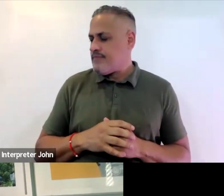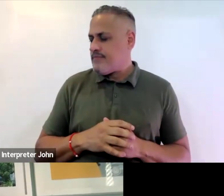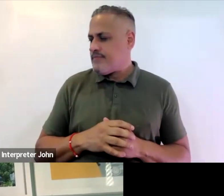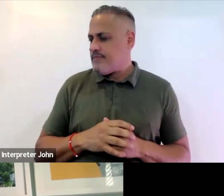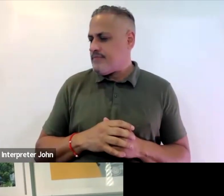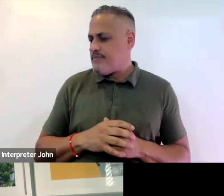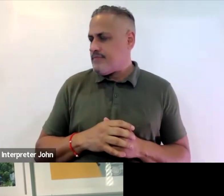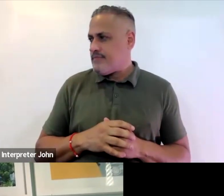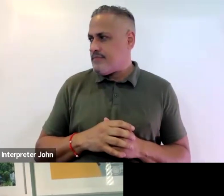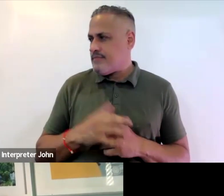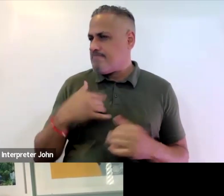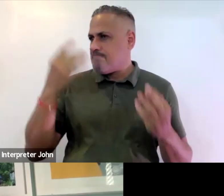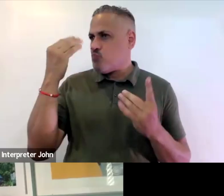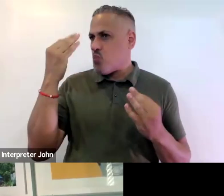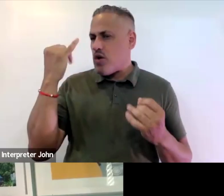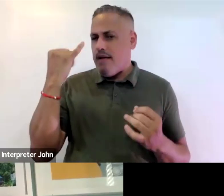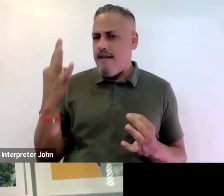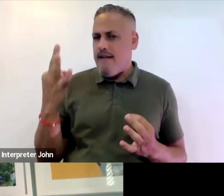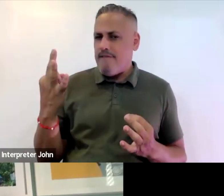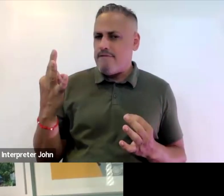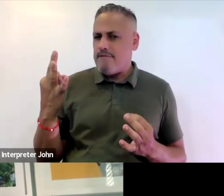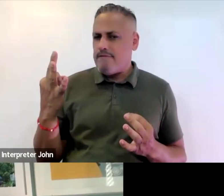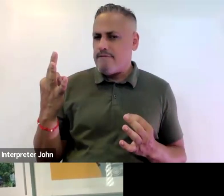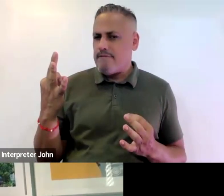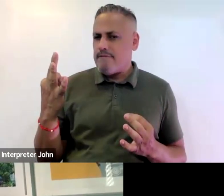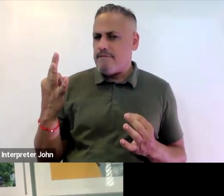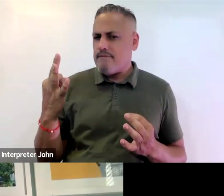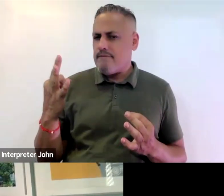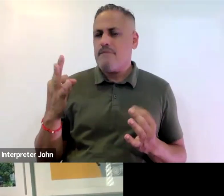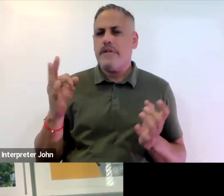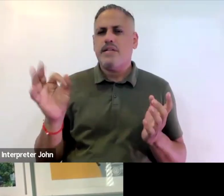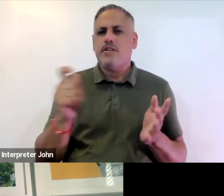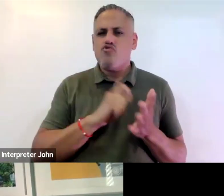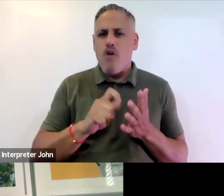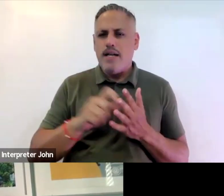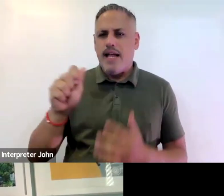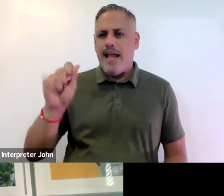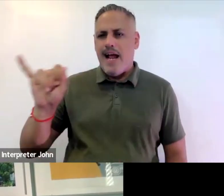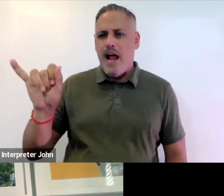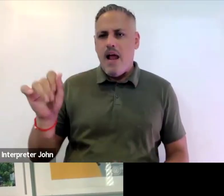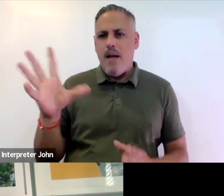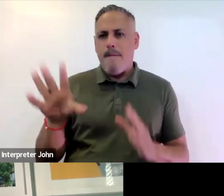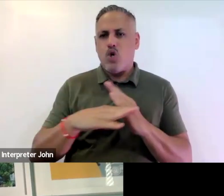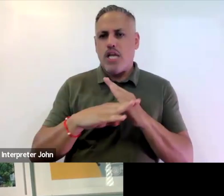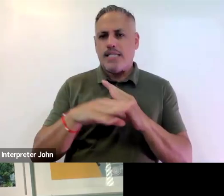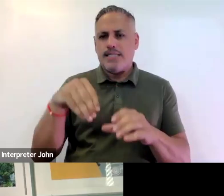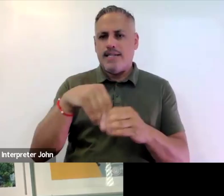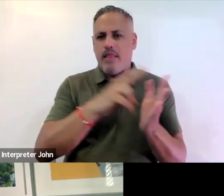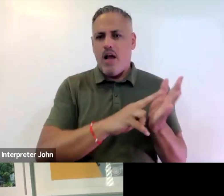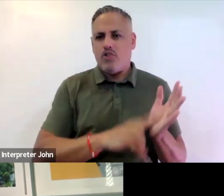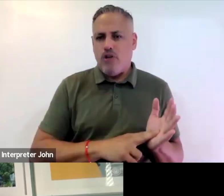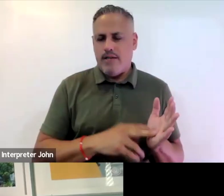I would wonder if this had to do with writing AI protections into contracts,